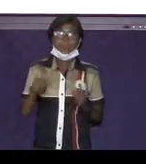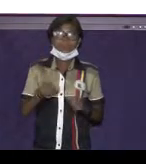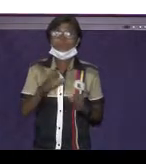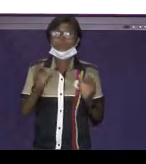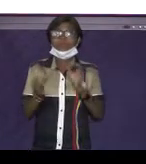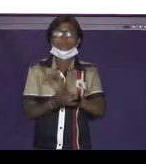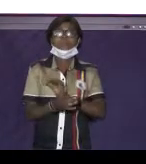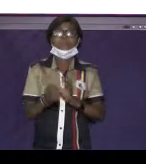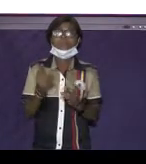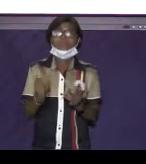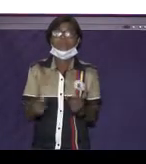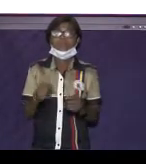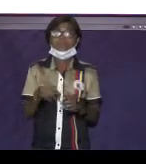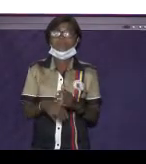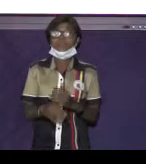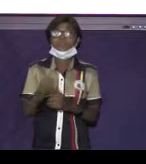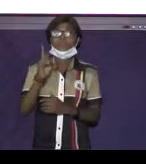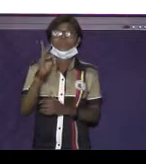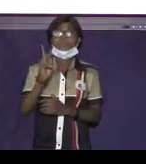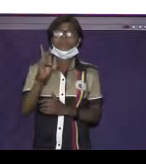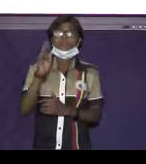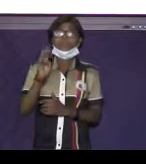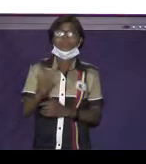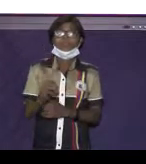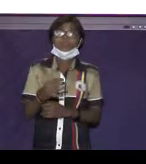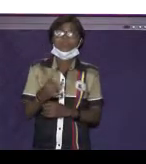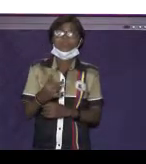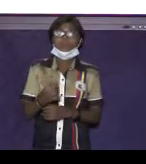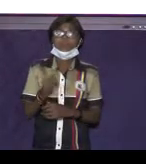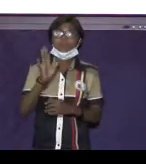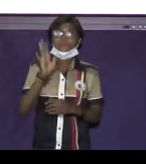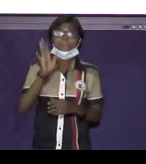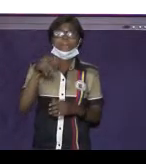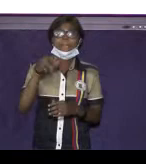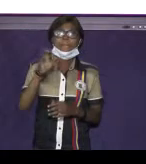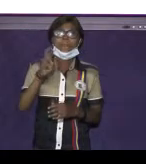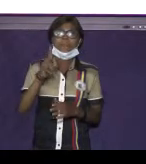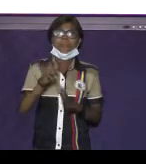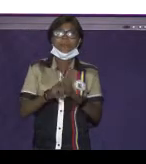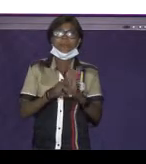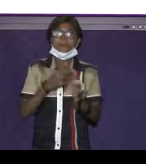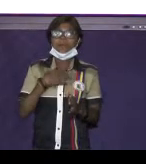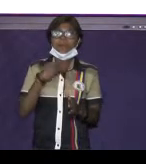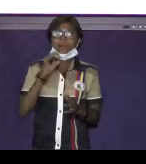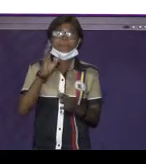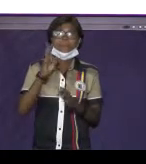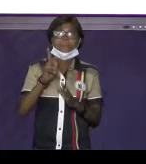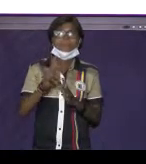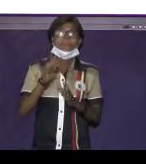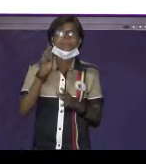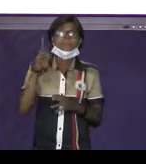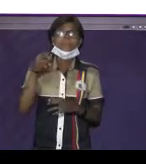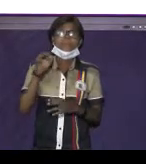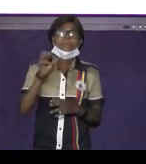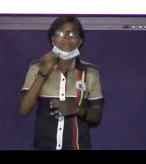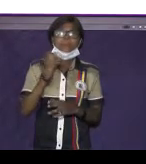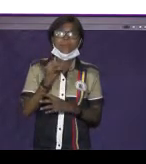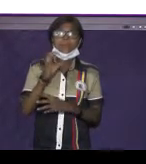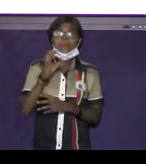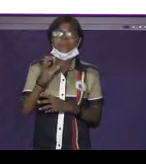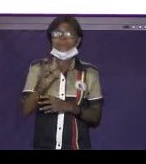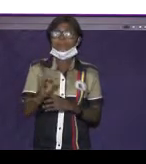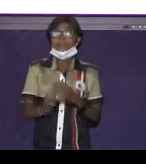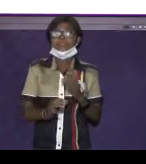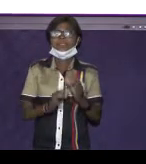convert speeds in kilometers per hour to meters per second. We should also be able to